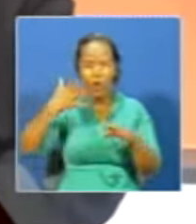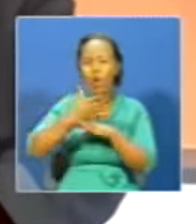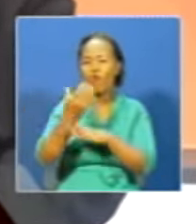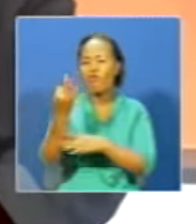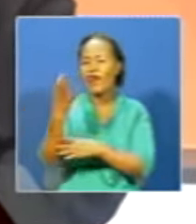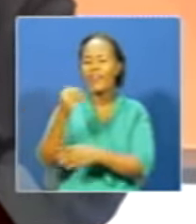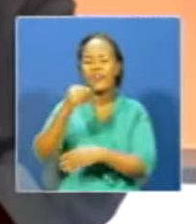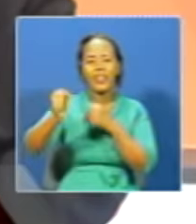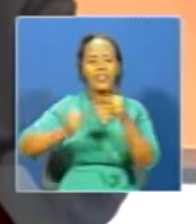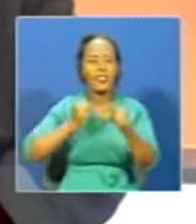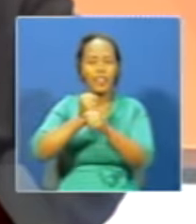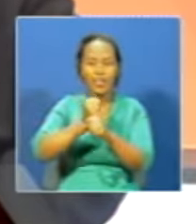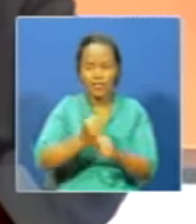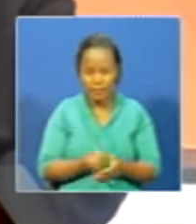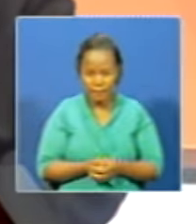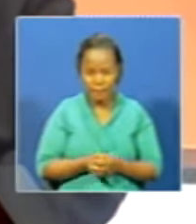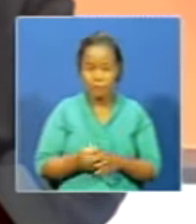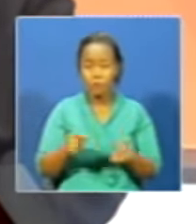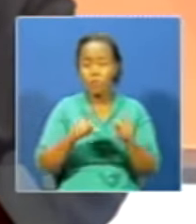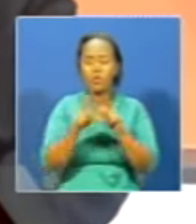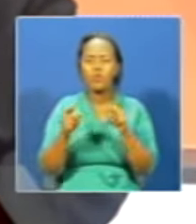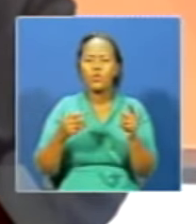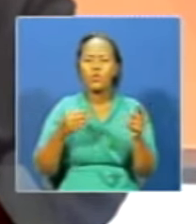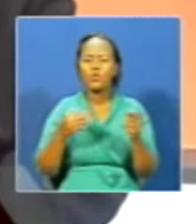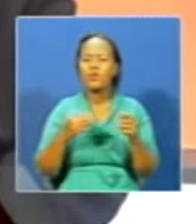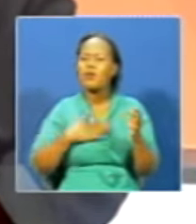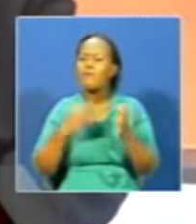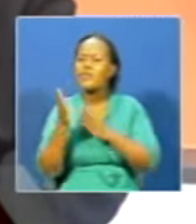time. What drives me? Yeah.